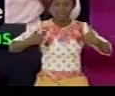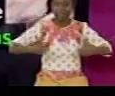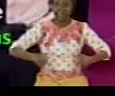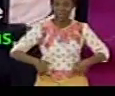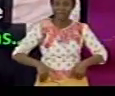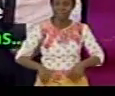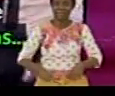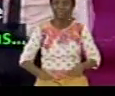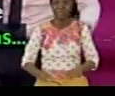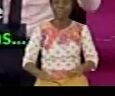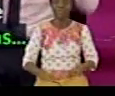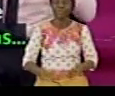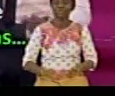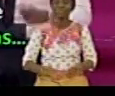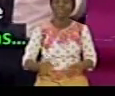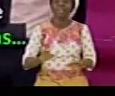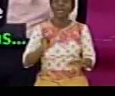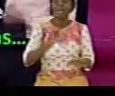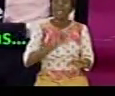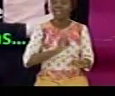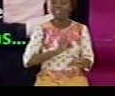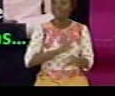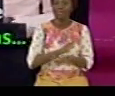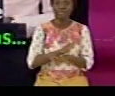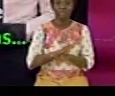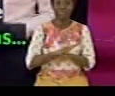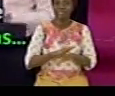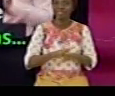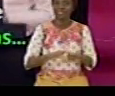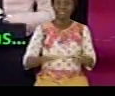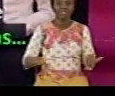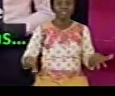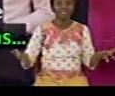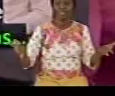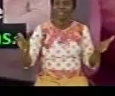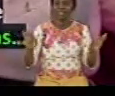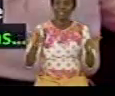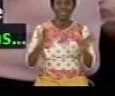robe. I don't deserve it. I don't